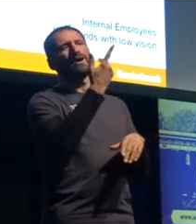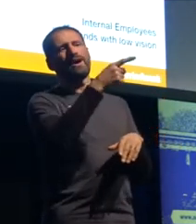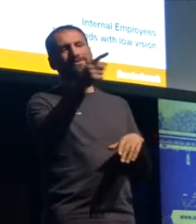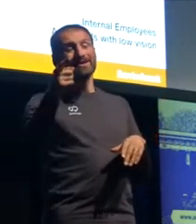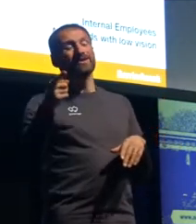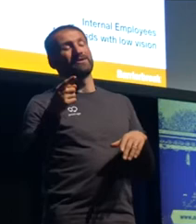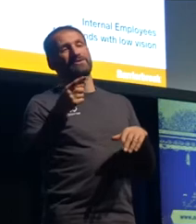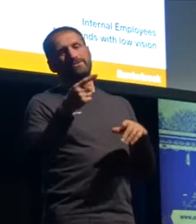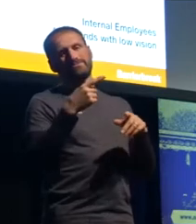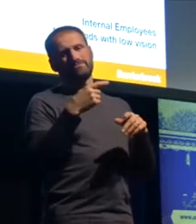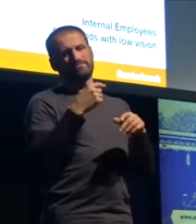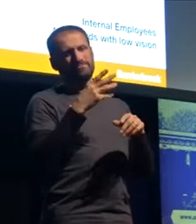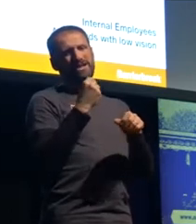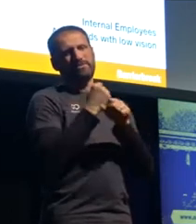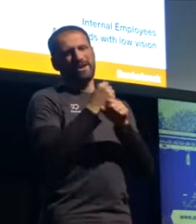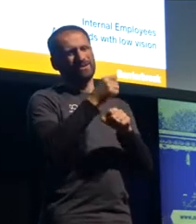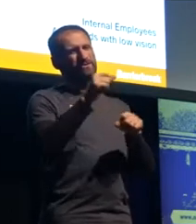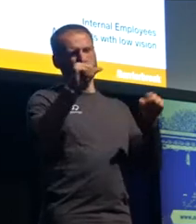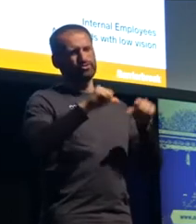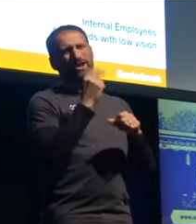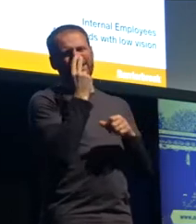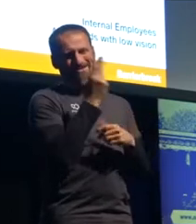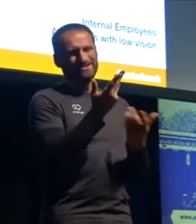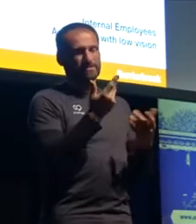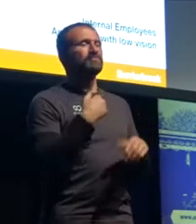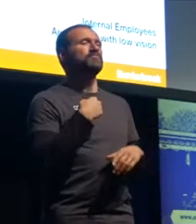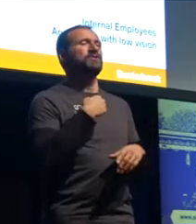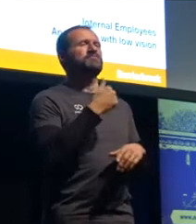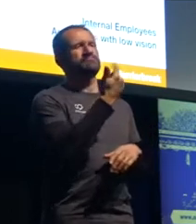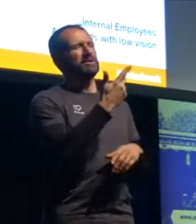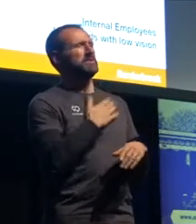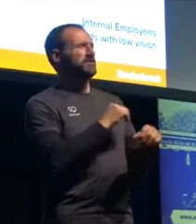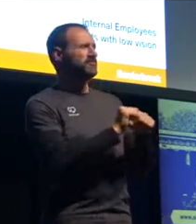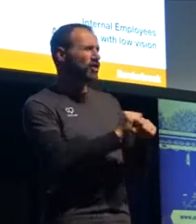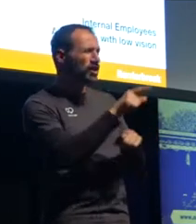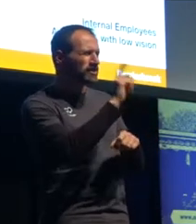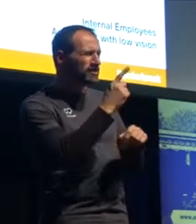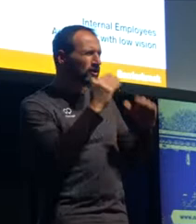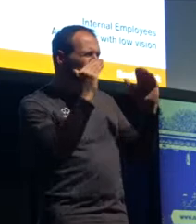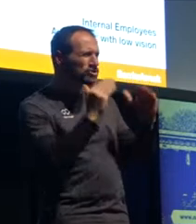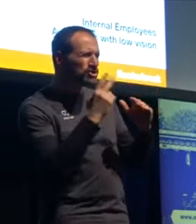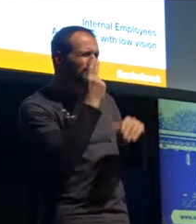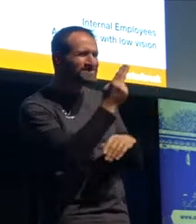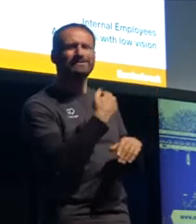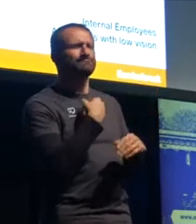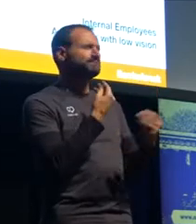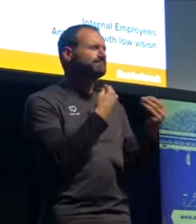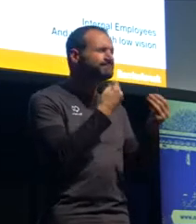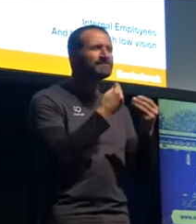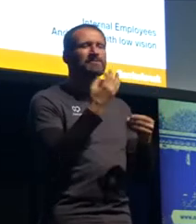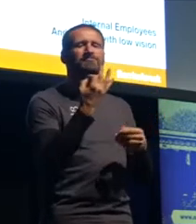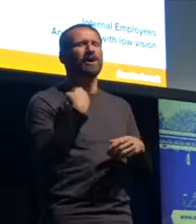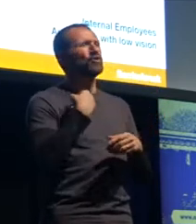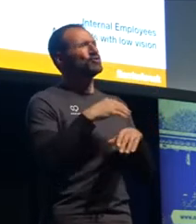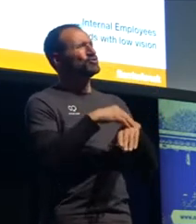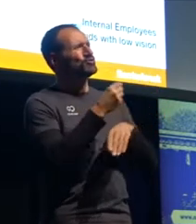talked to them, internal employees. I also talked with a few friends of mine who were low vision and tried to get a sense of an idea